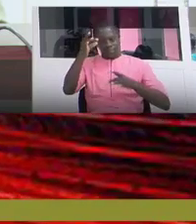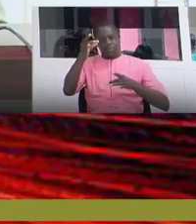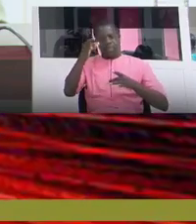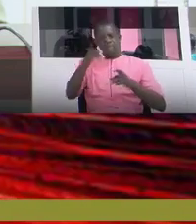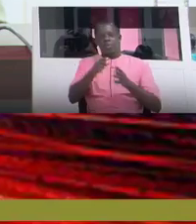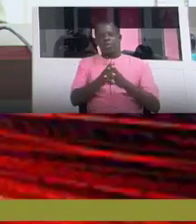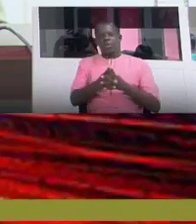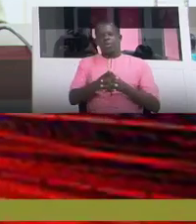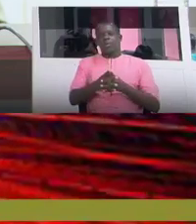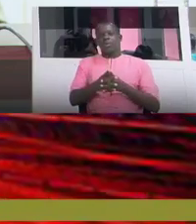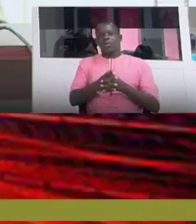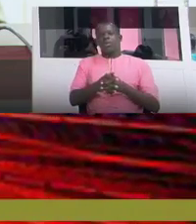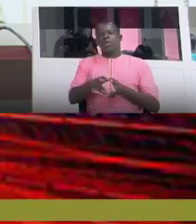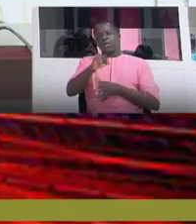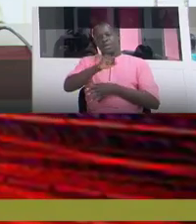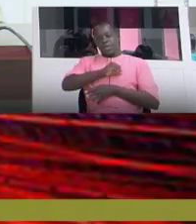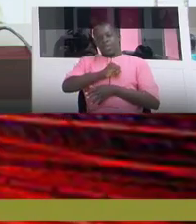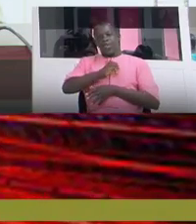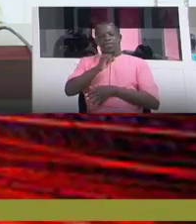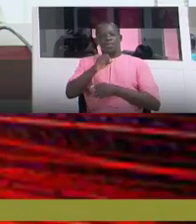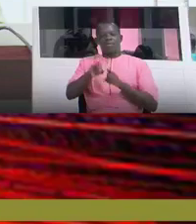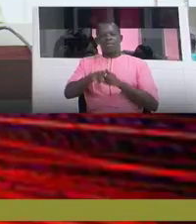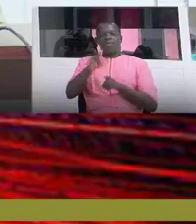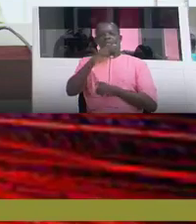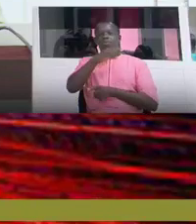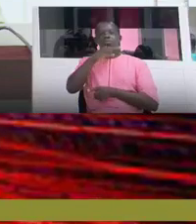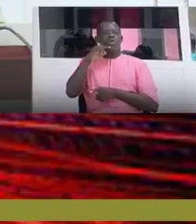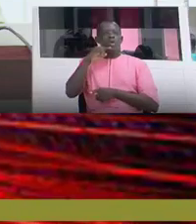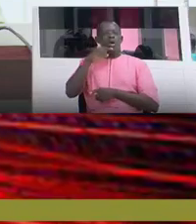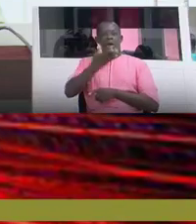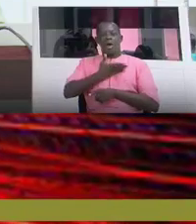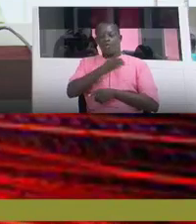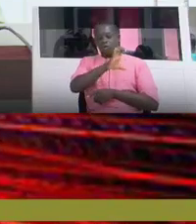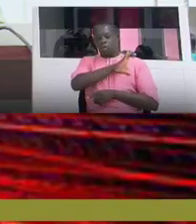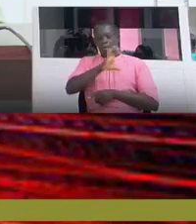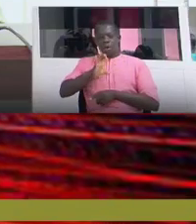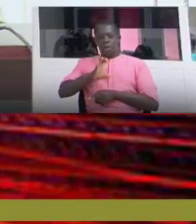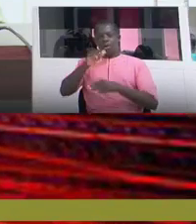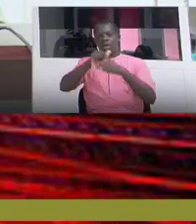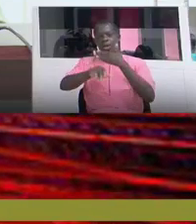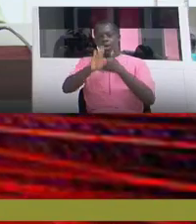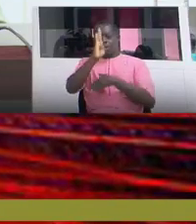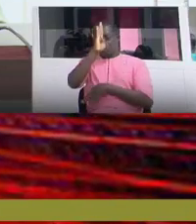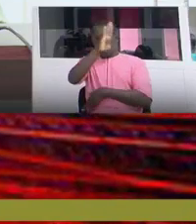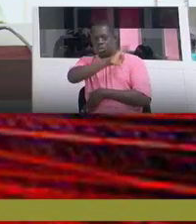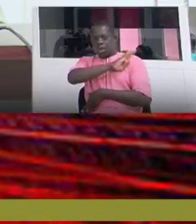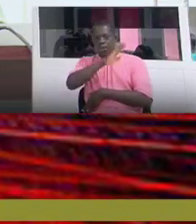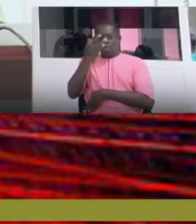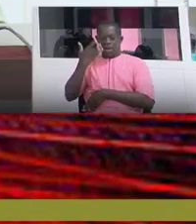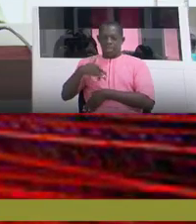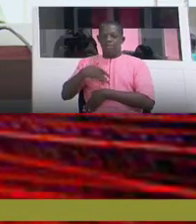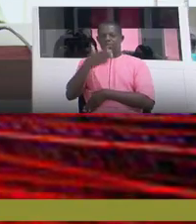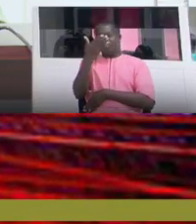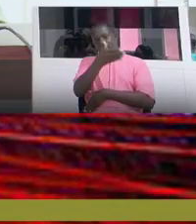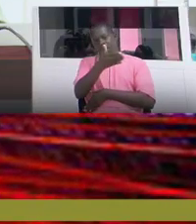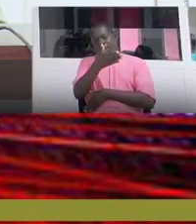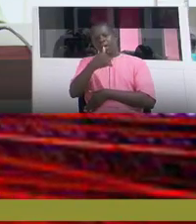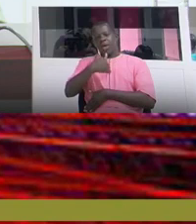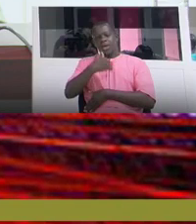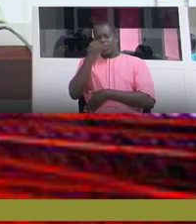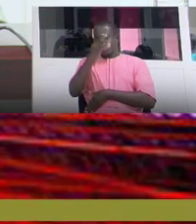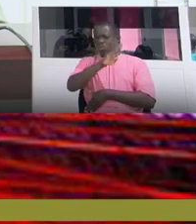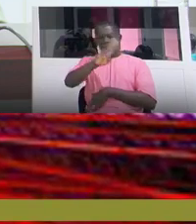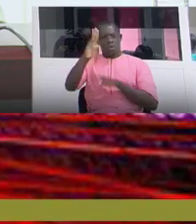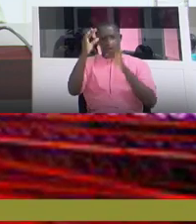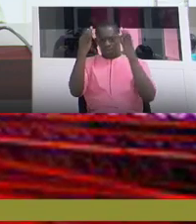sick. Because because his mother had a compound in Biam, and that was where he was living in. Kaya problem tala. I said to him,